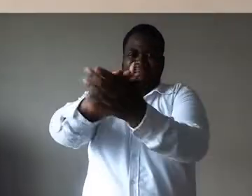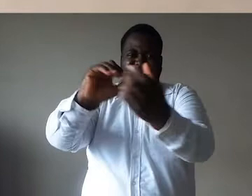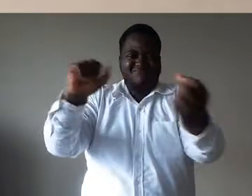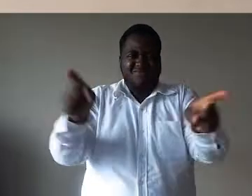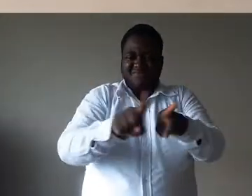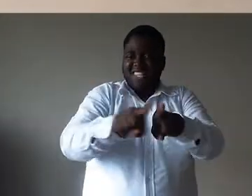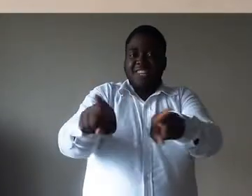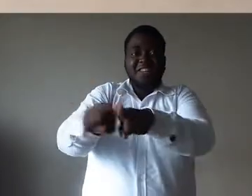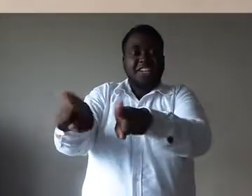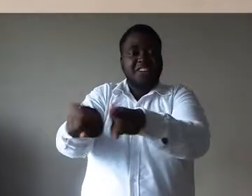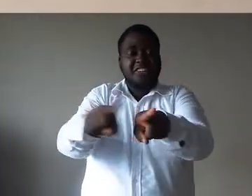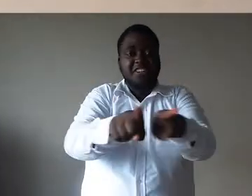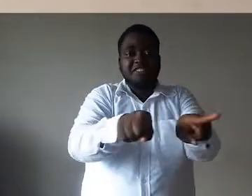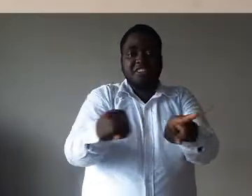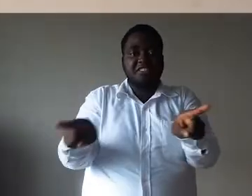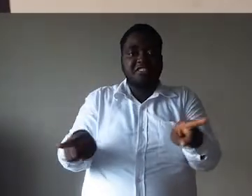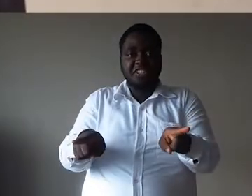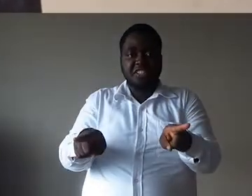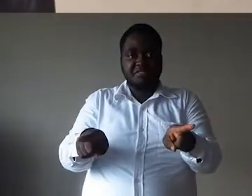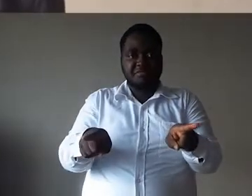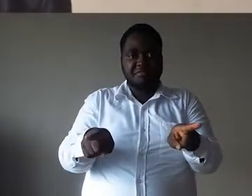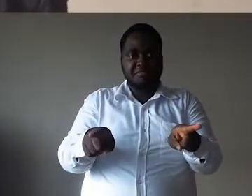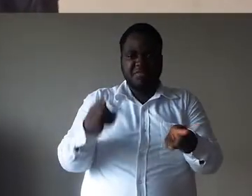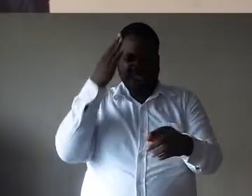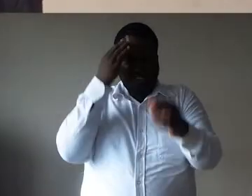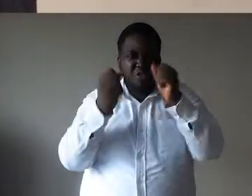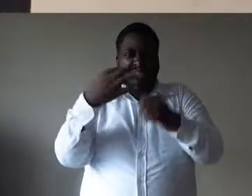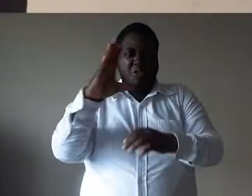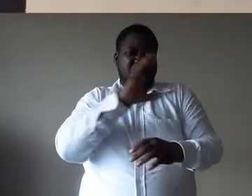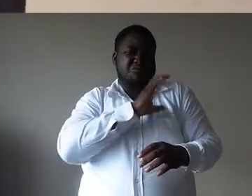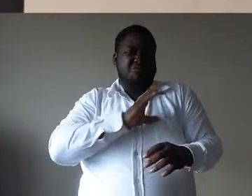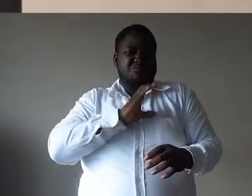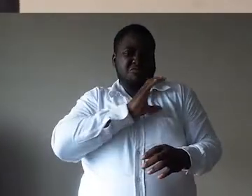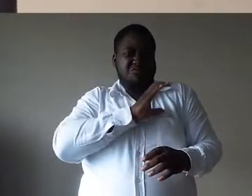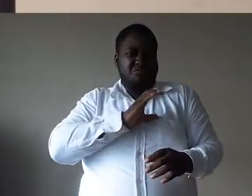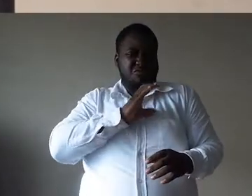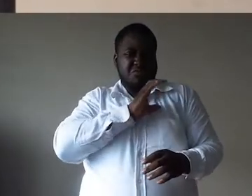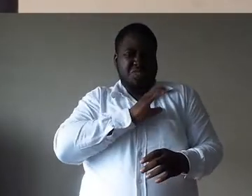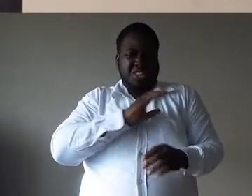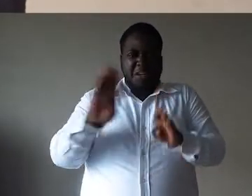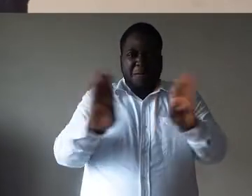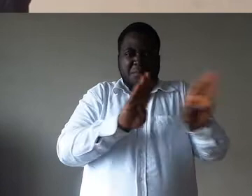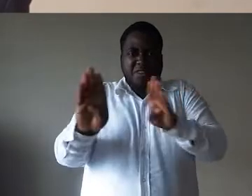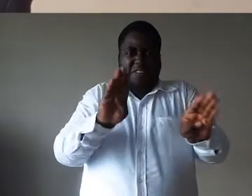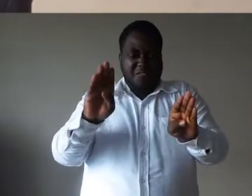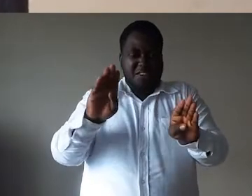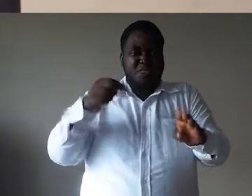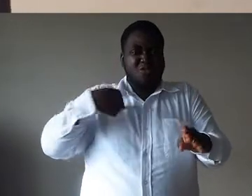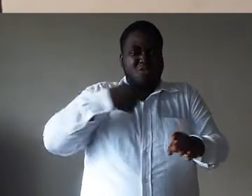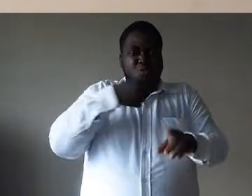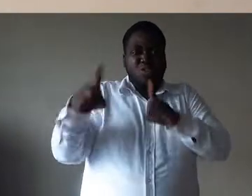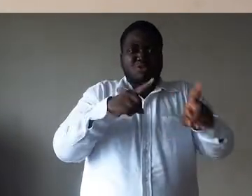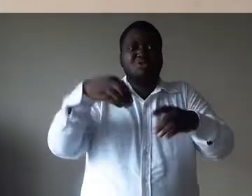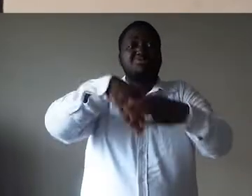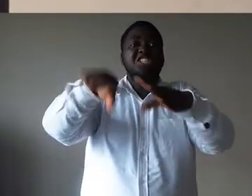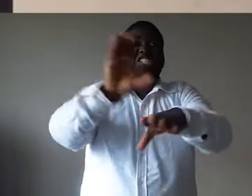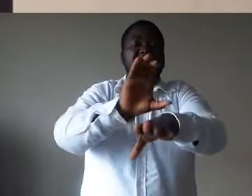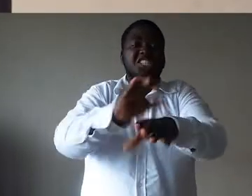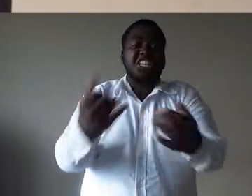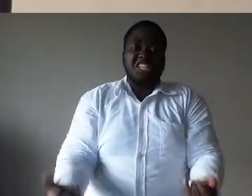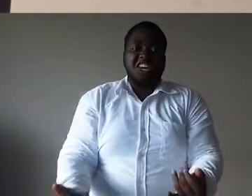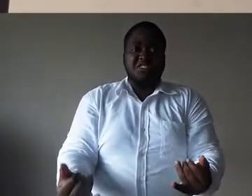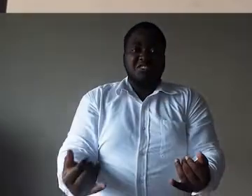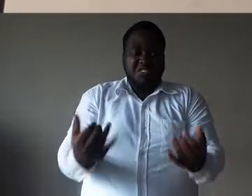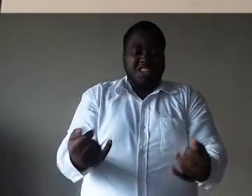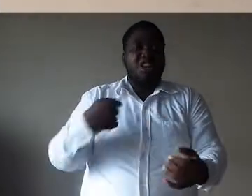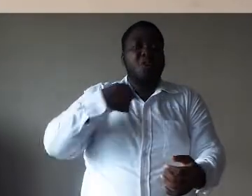God contradict because of the things that we are doing today in our religious settings, the things that we do, the things that we hear people